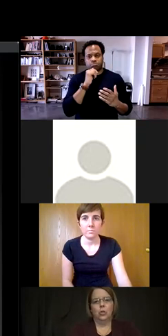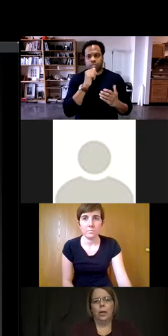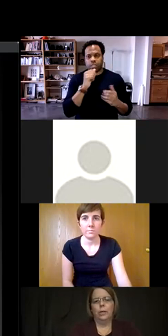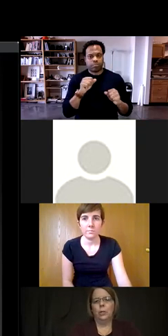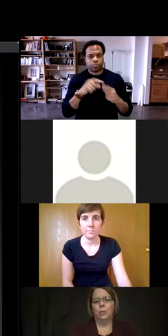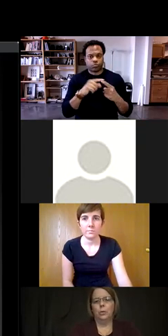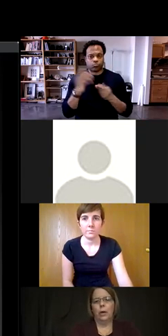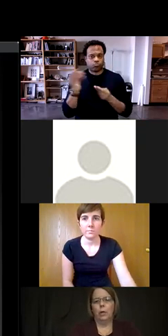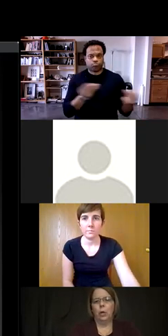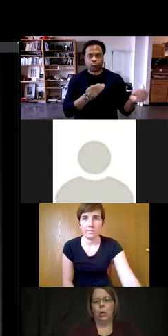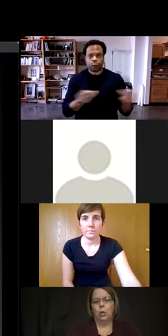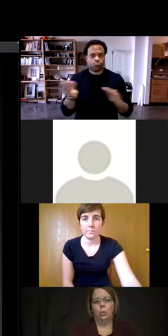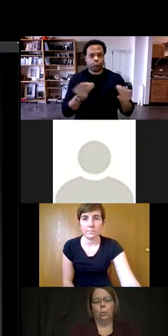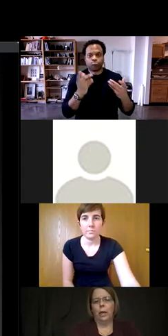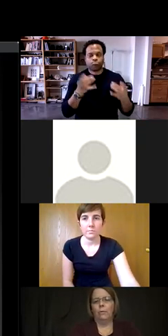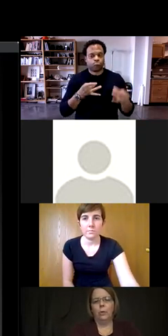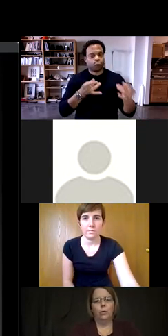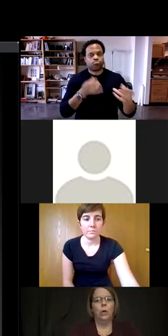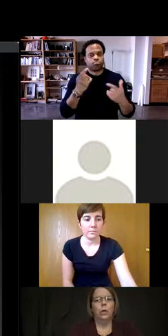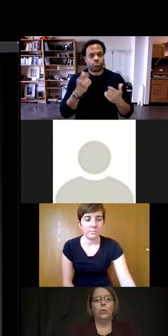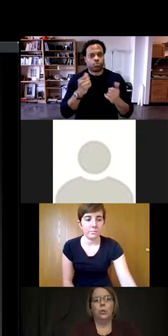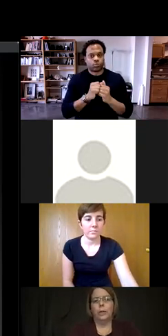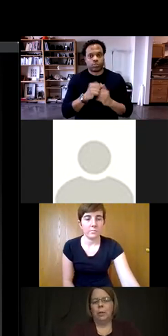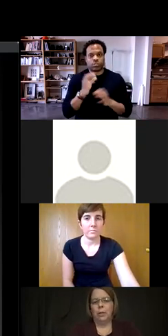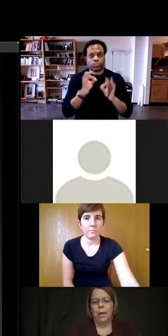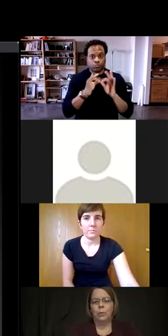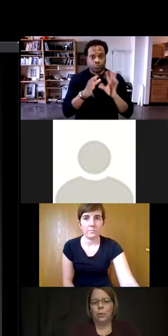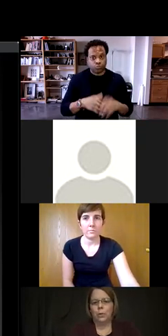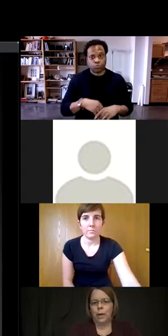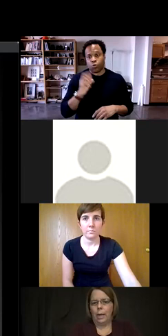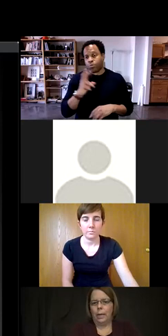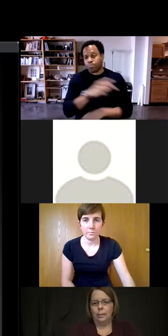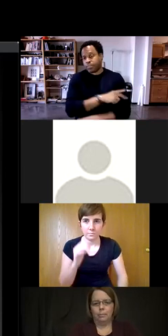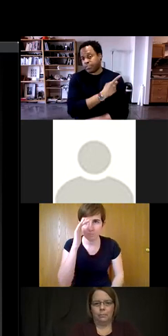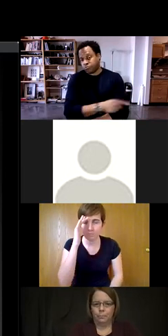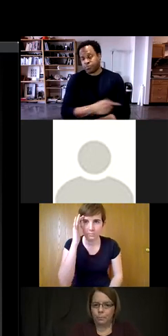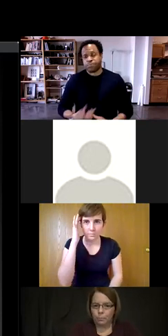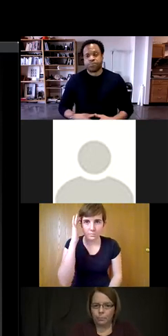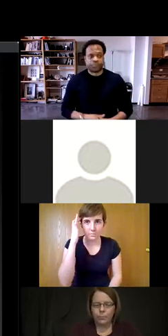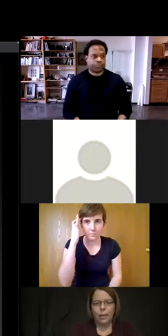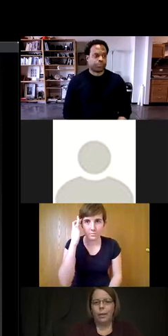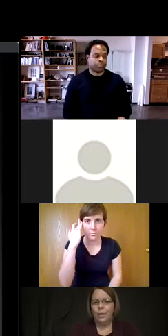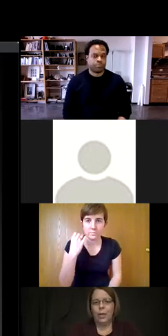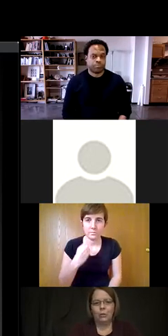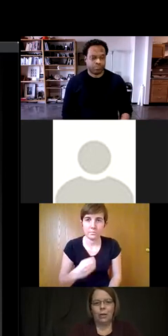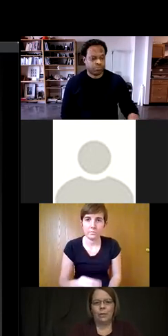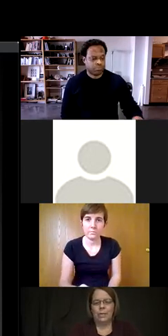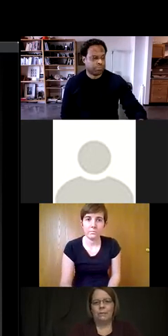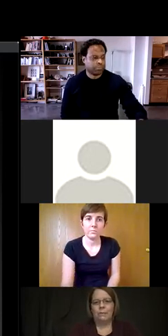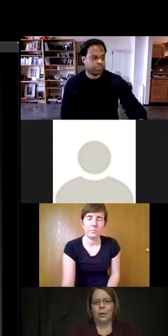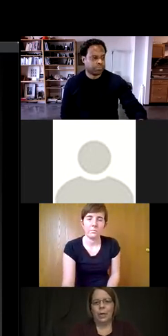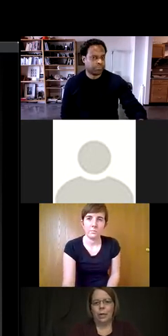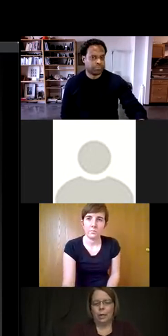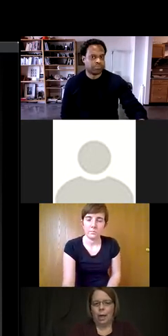is trying to have a call or what have you during a peak hour, and internet traffic